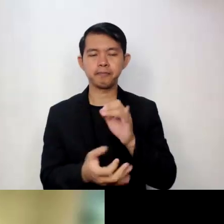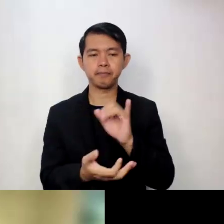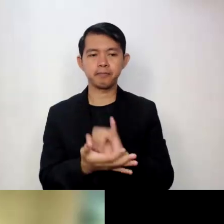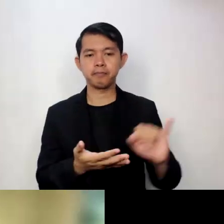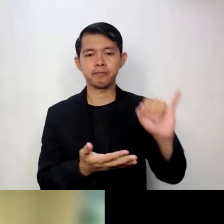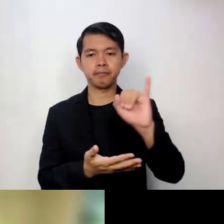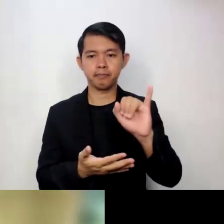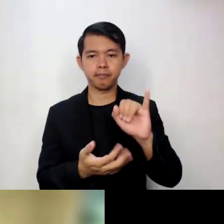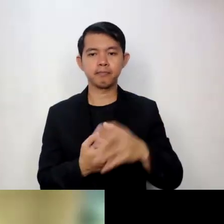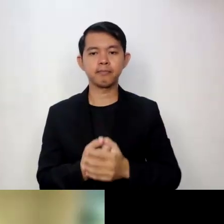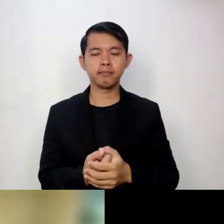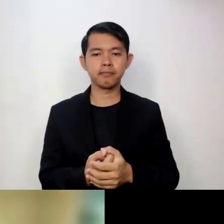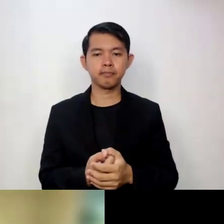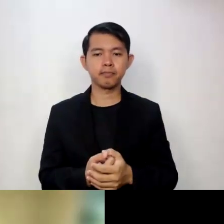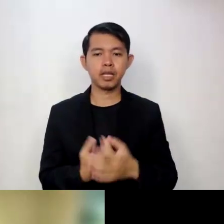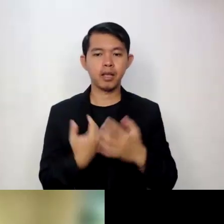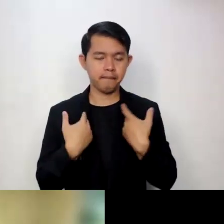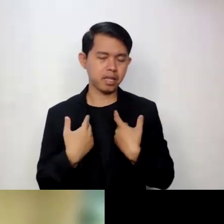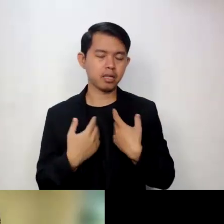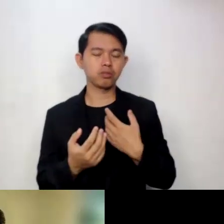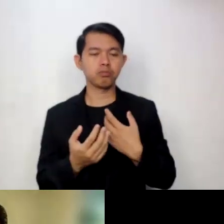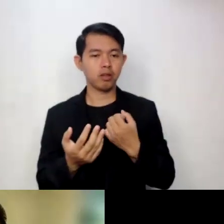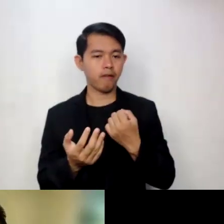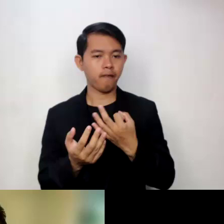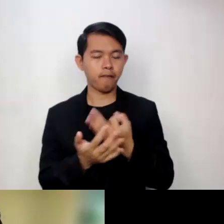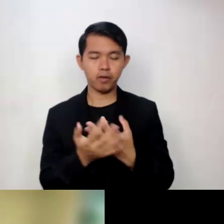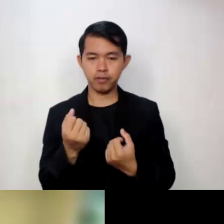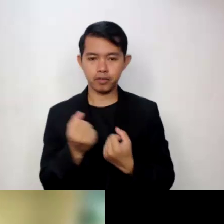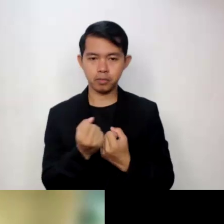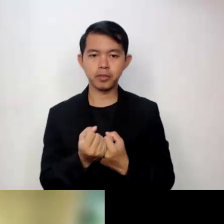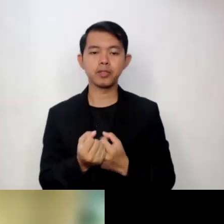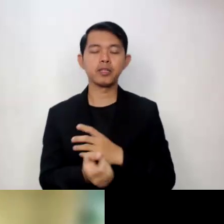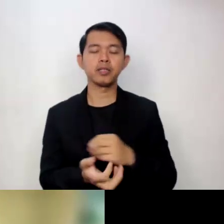comes funding, career stability, allows you to do what you want to do.